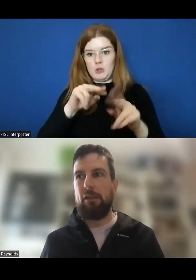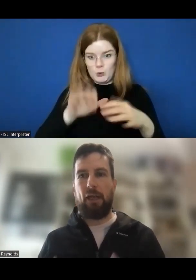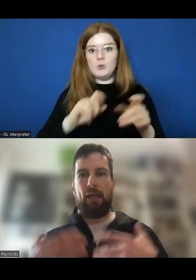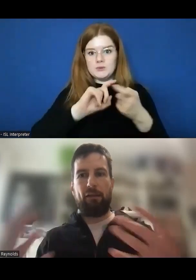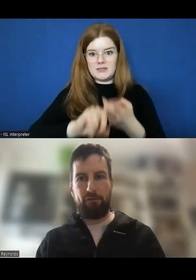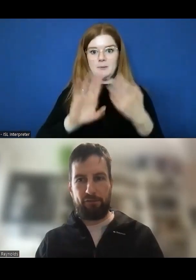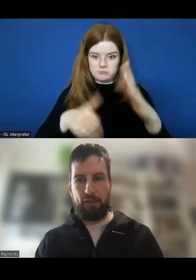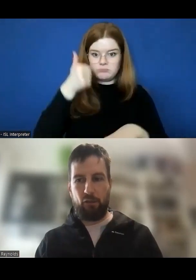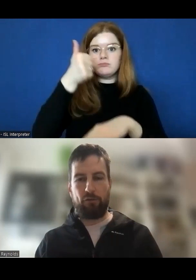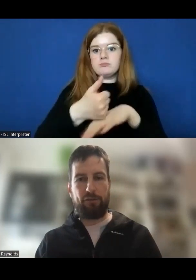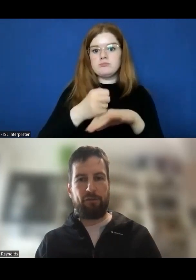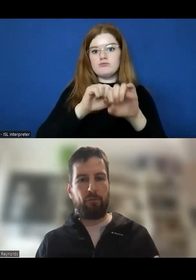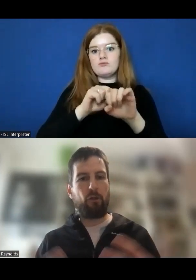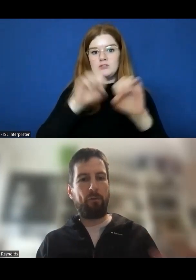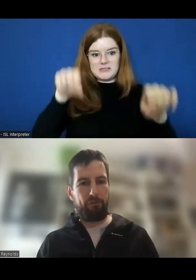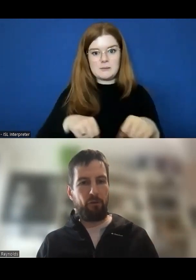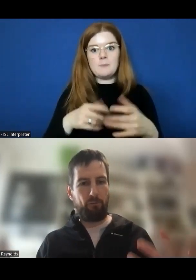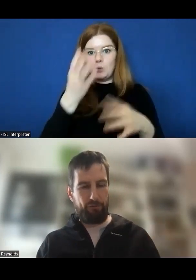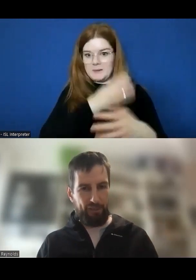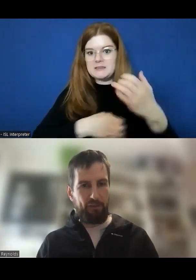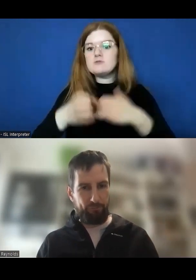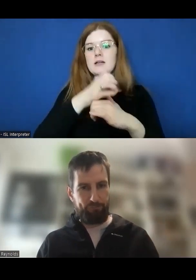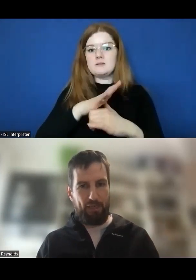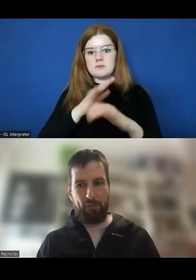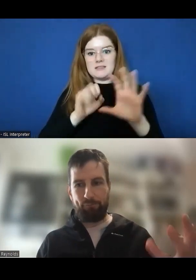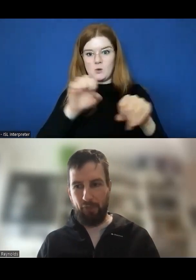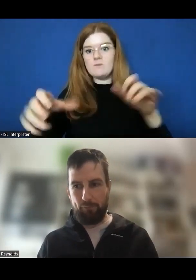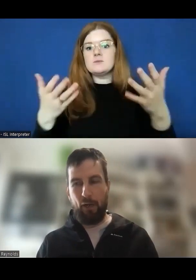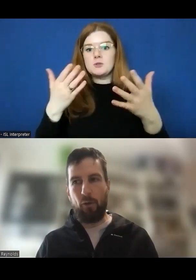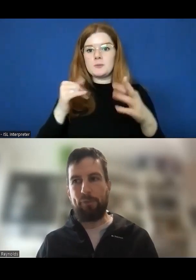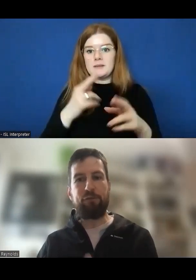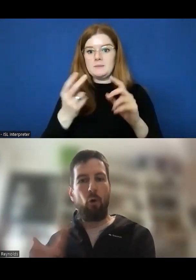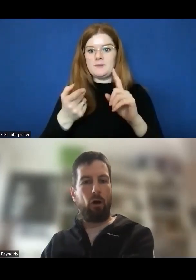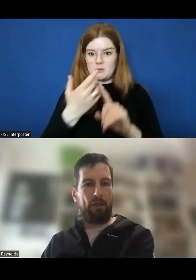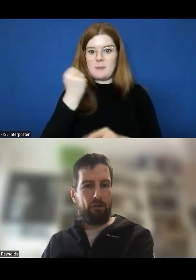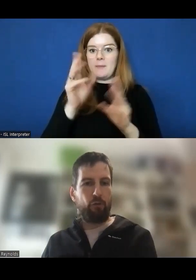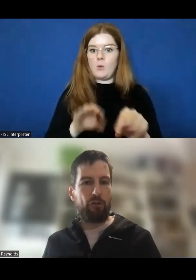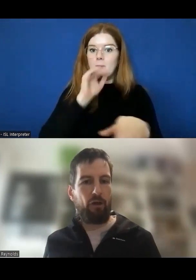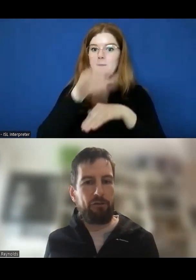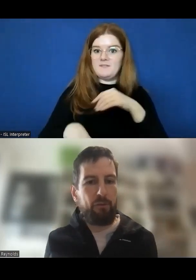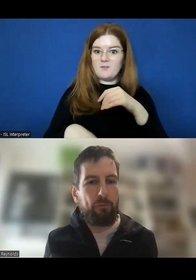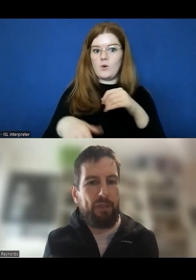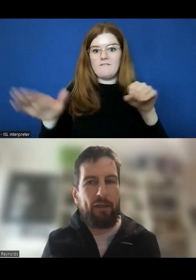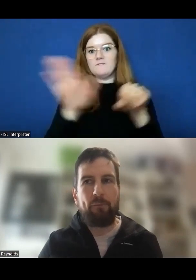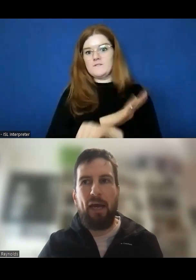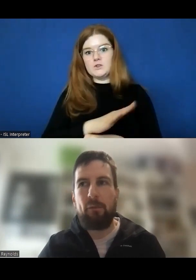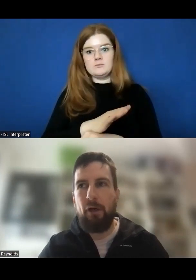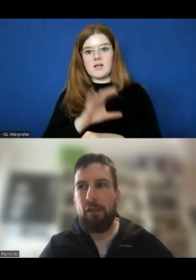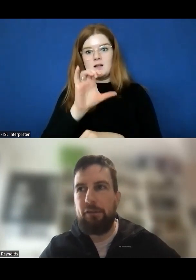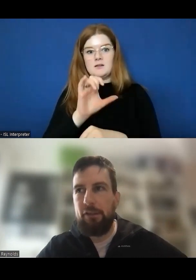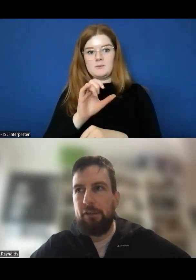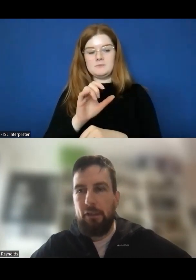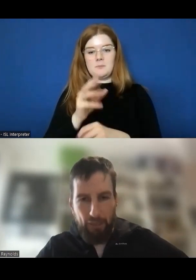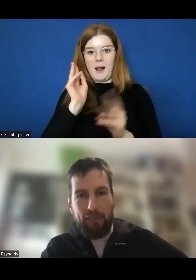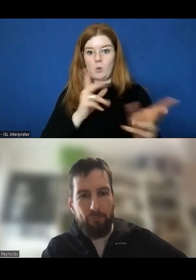regime and governance system to come in to take power before full sovereignty would be handed back